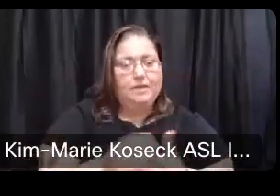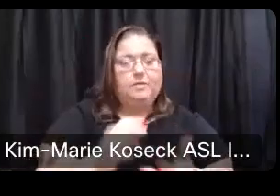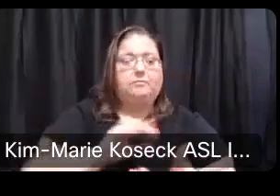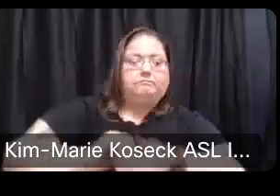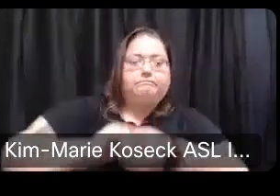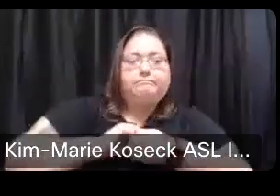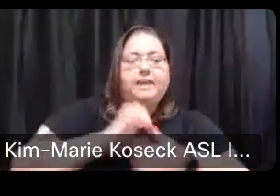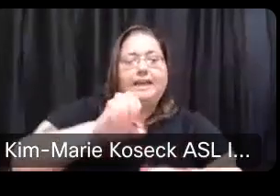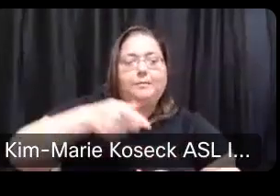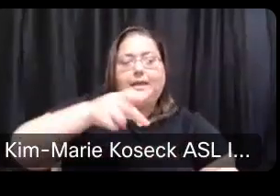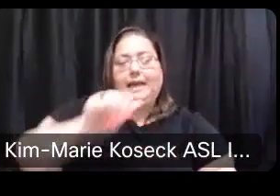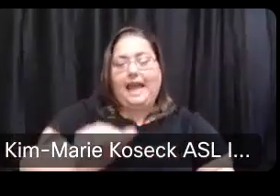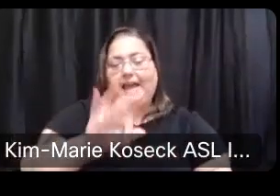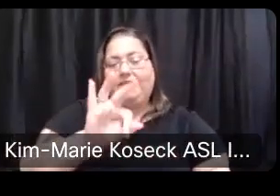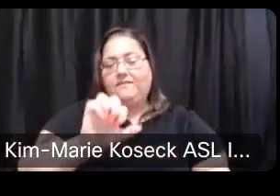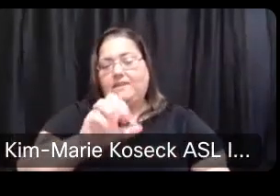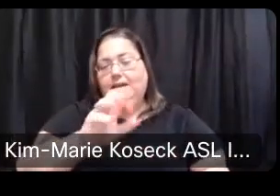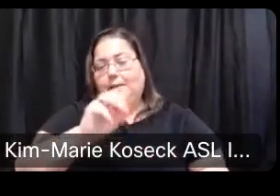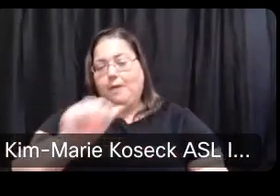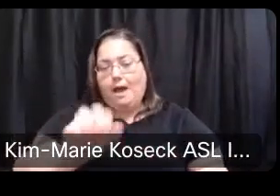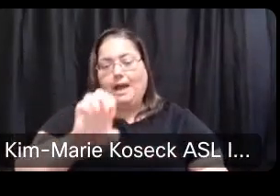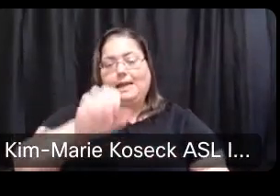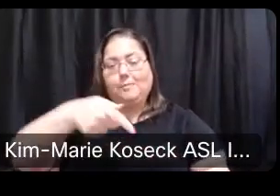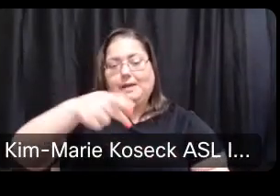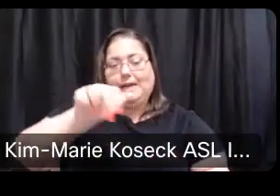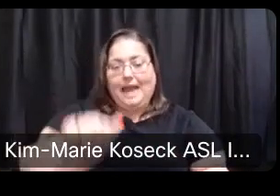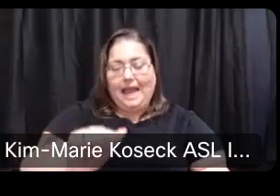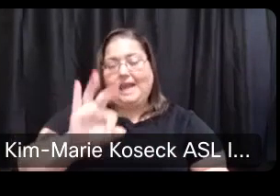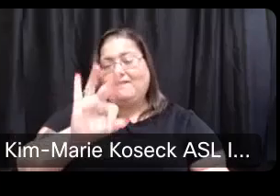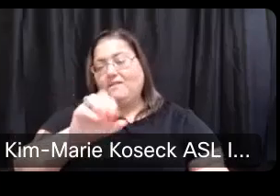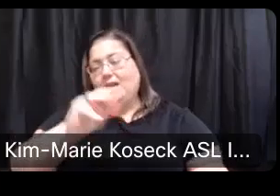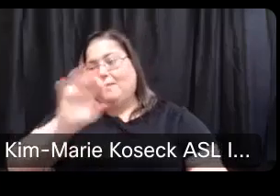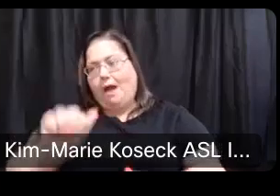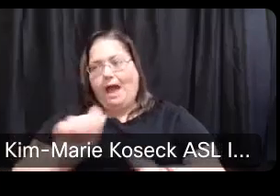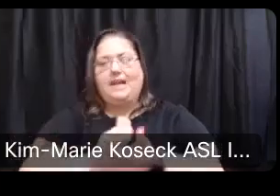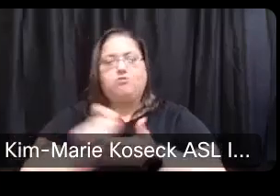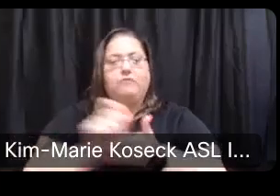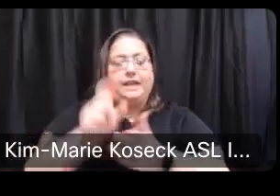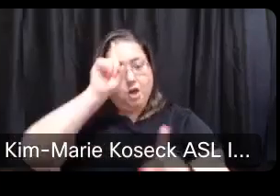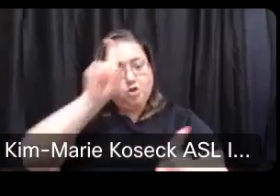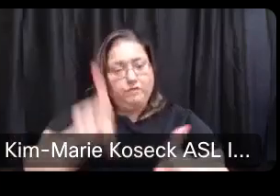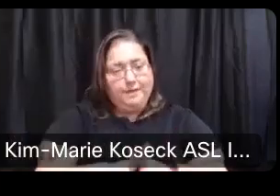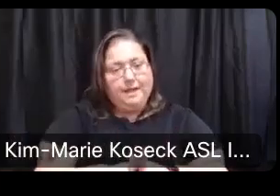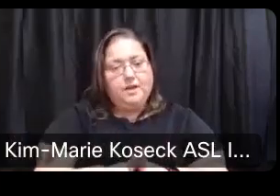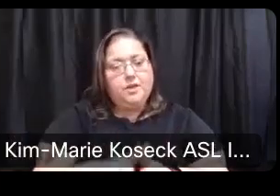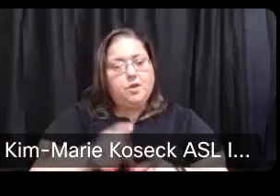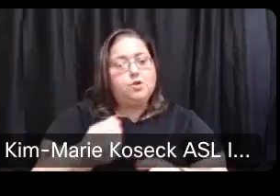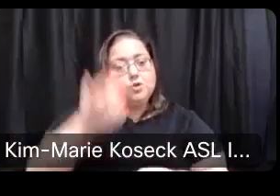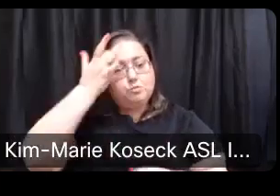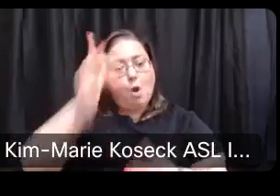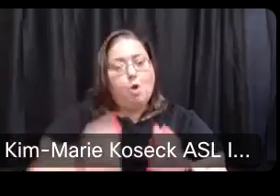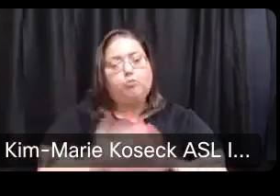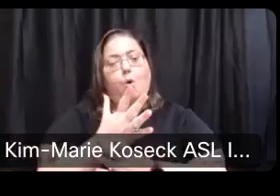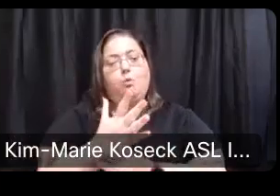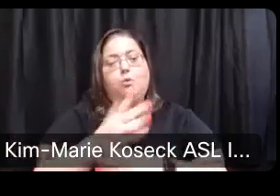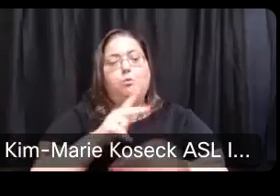and FEMA. We found that EPA and FEMA had entered into a written agreement where their smart growth programs would